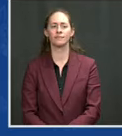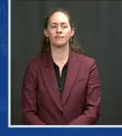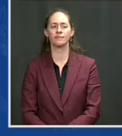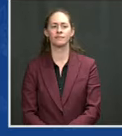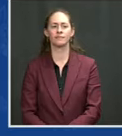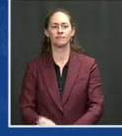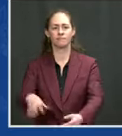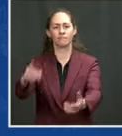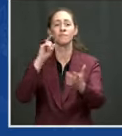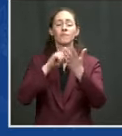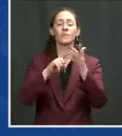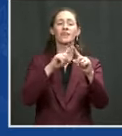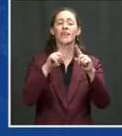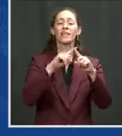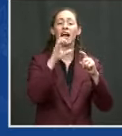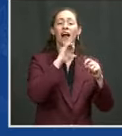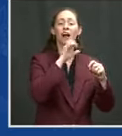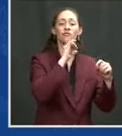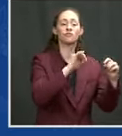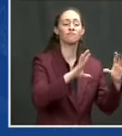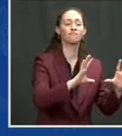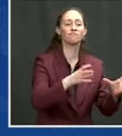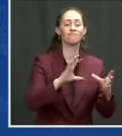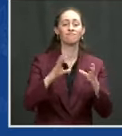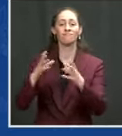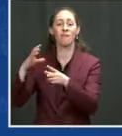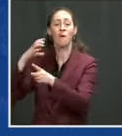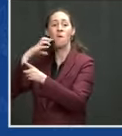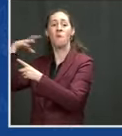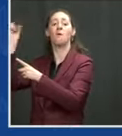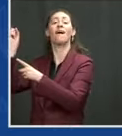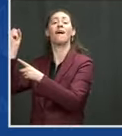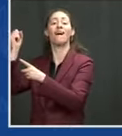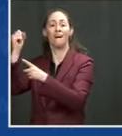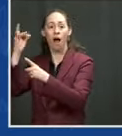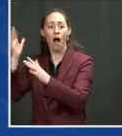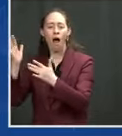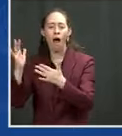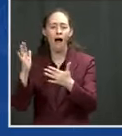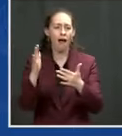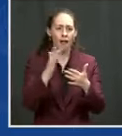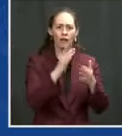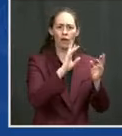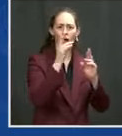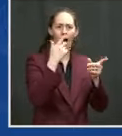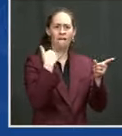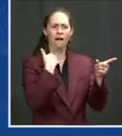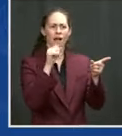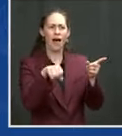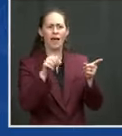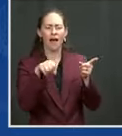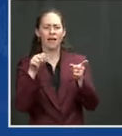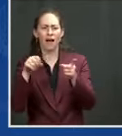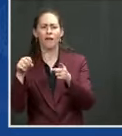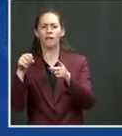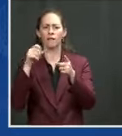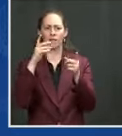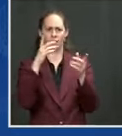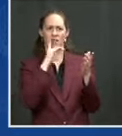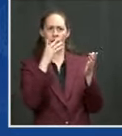being able to just make this available in a bunch of different locations and recognizing and understanding that everybody doesn't work off a calendar and a schedule